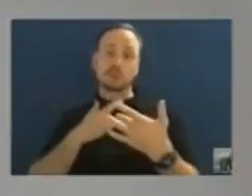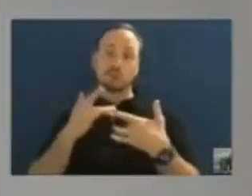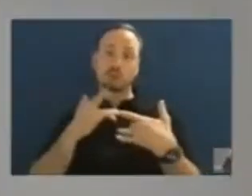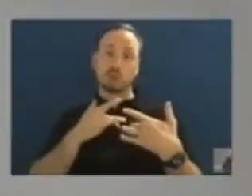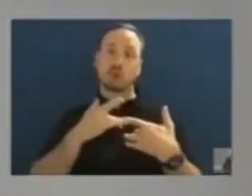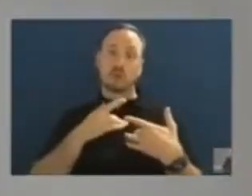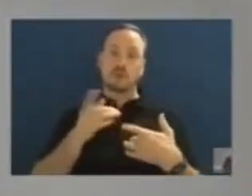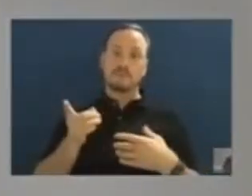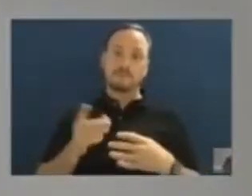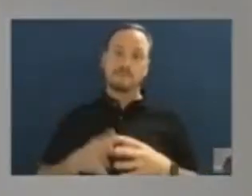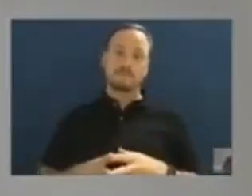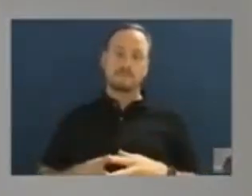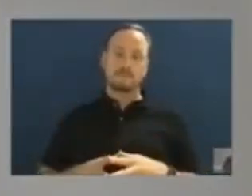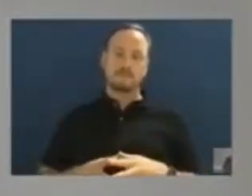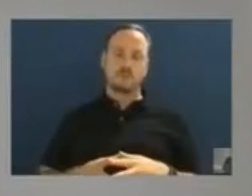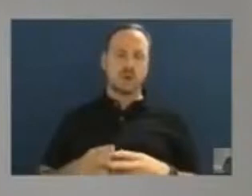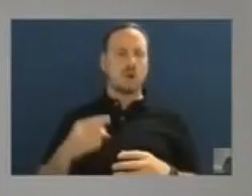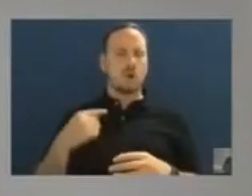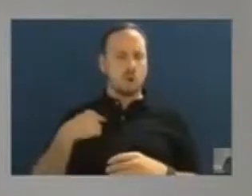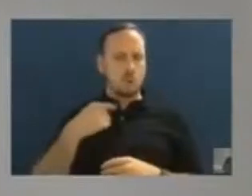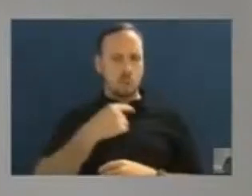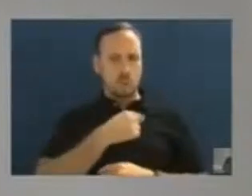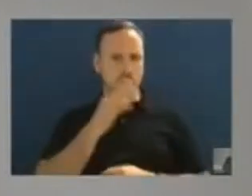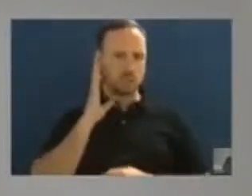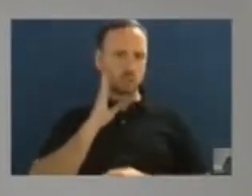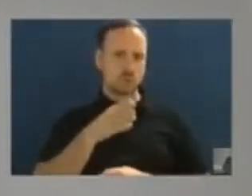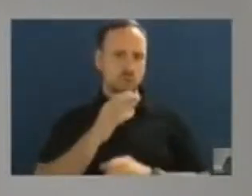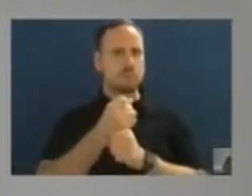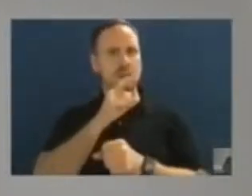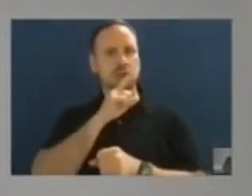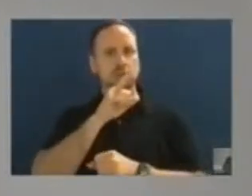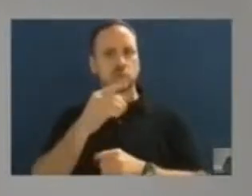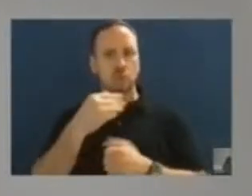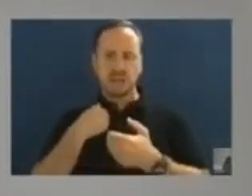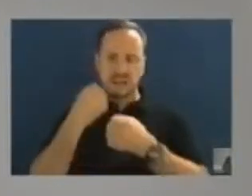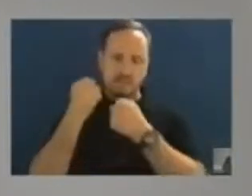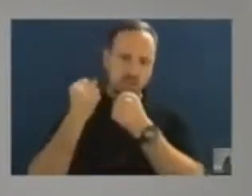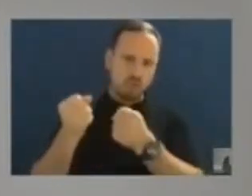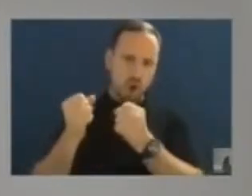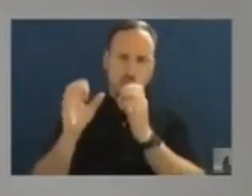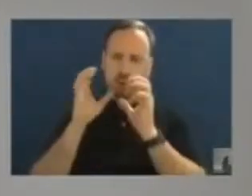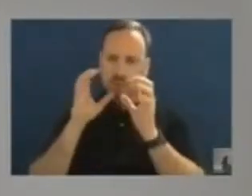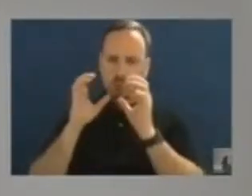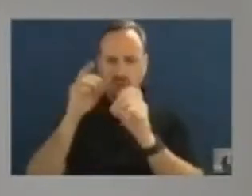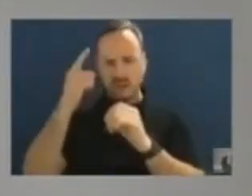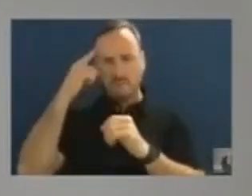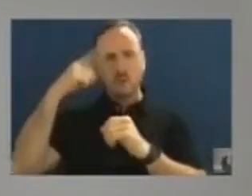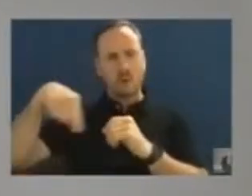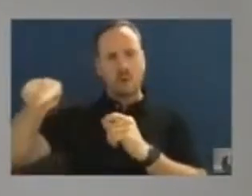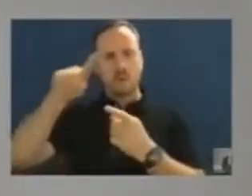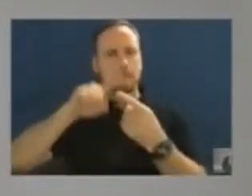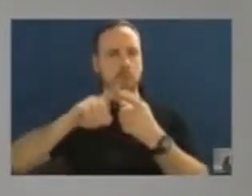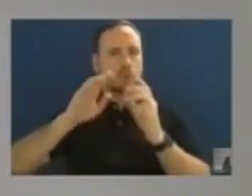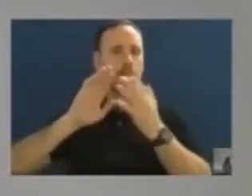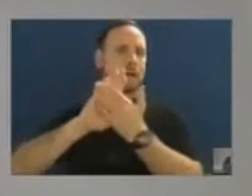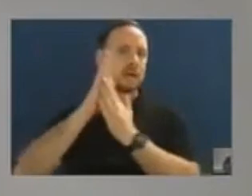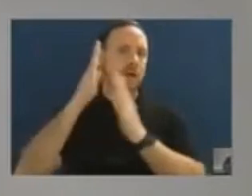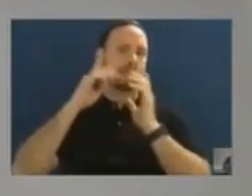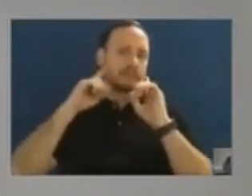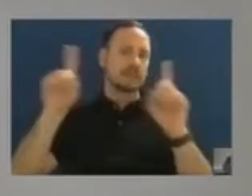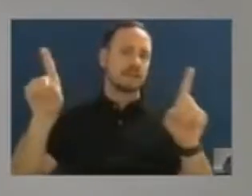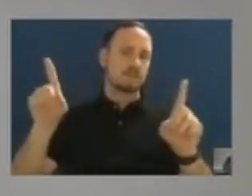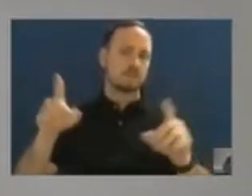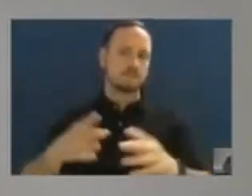communications around that and adapt if necessary to make sure that our families have what they need to be successful. Thank Thank you. All right, I have